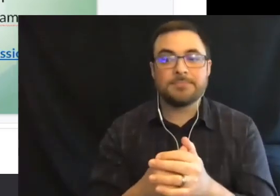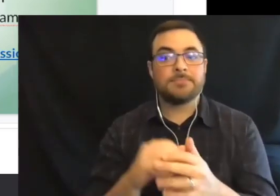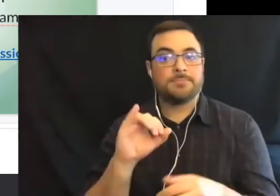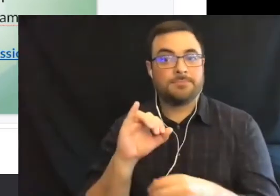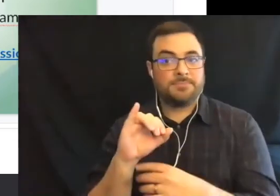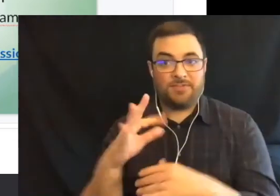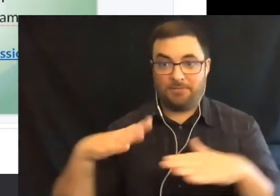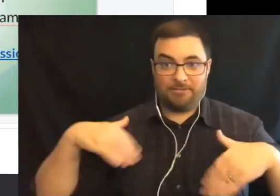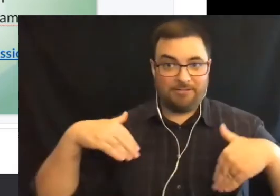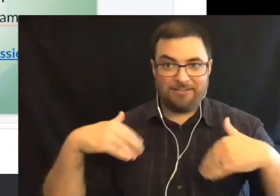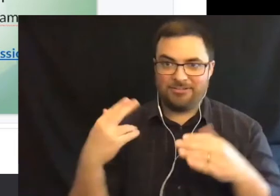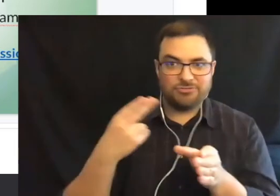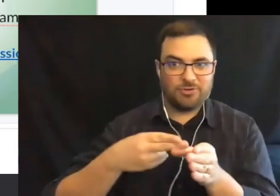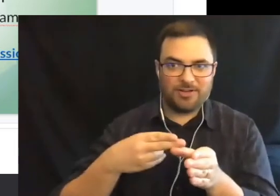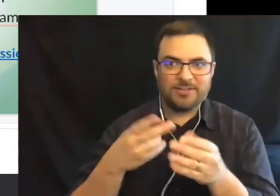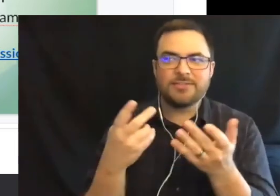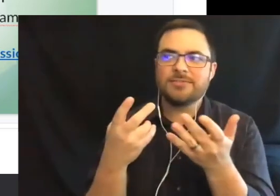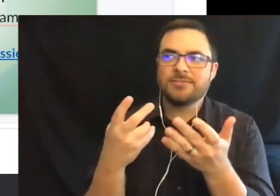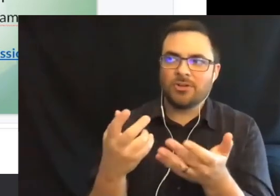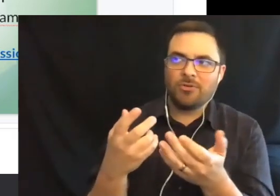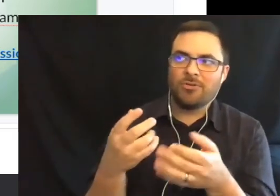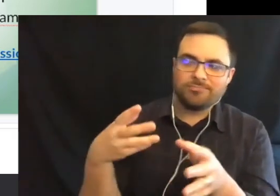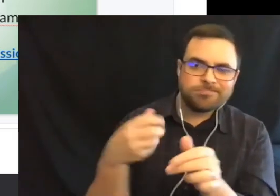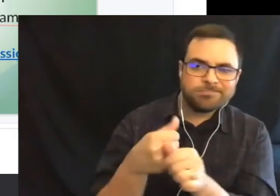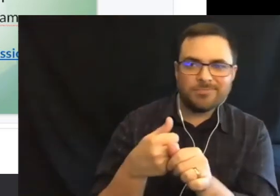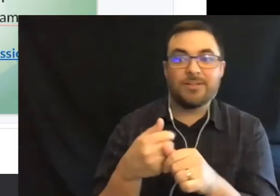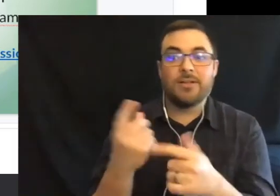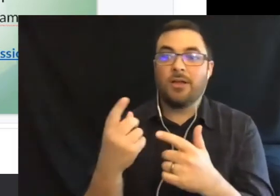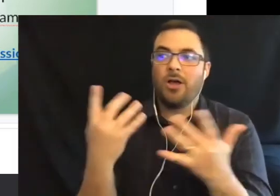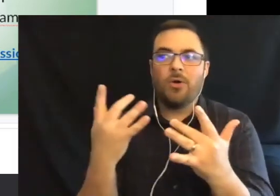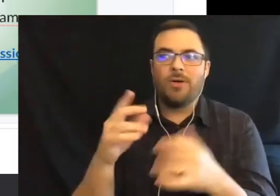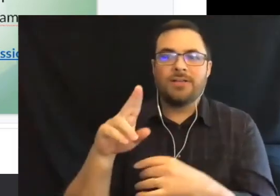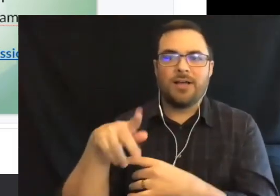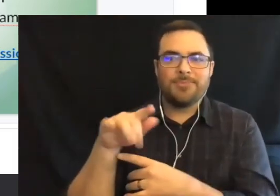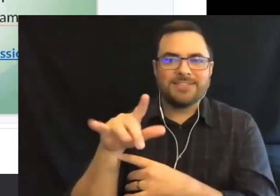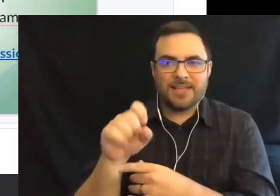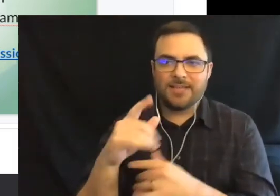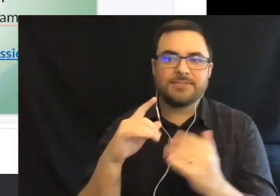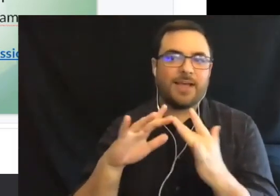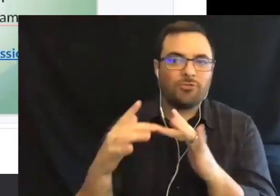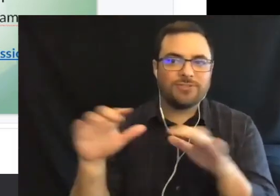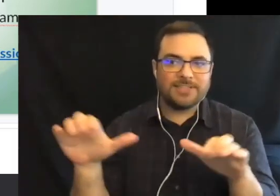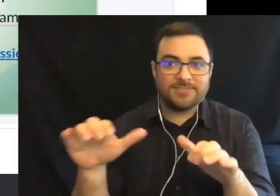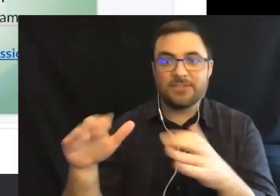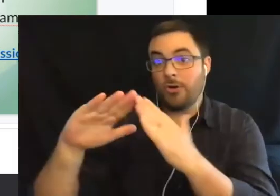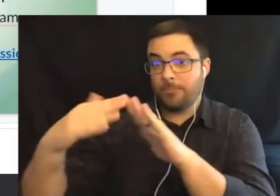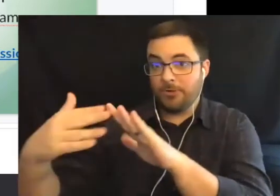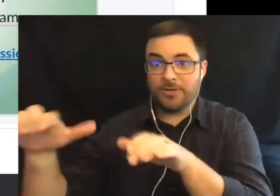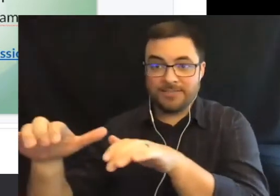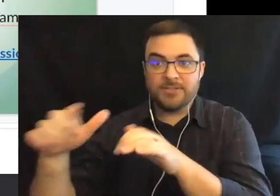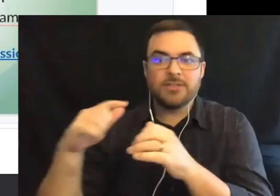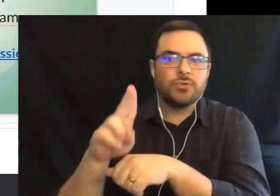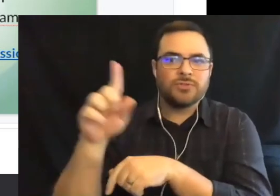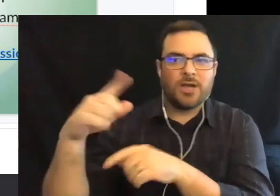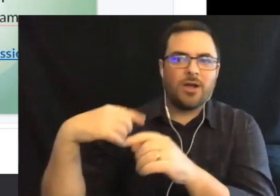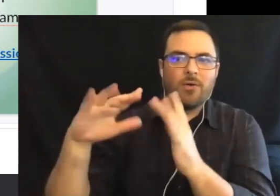hadn't joined us before, so you can always get updates on outreach activities or even community activities through our website